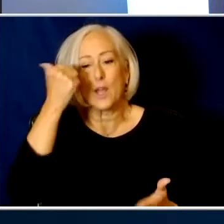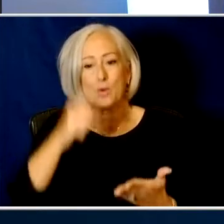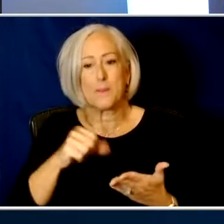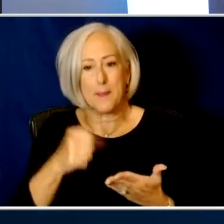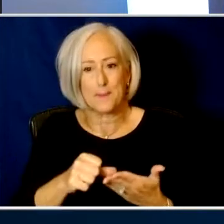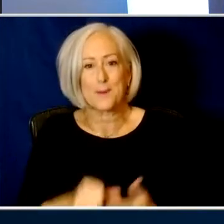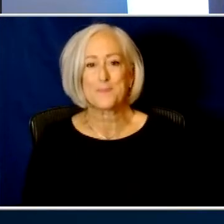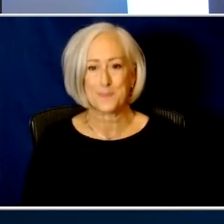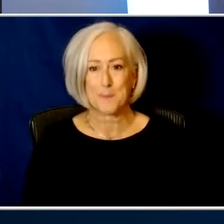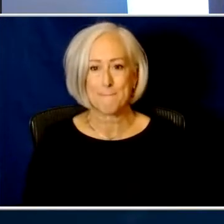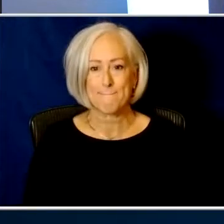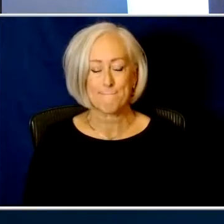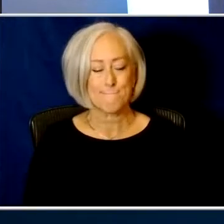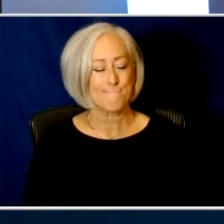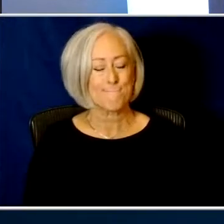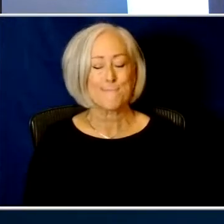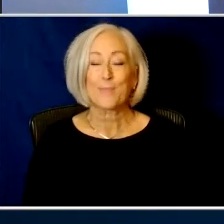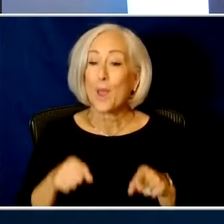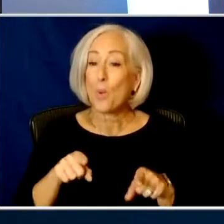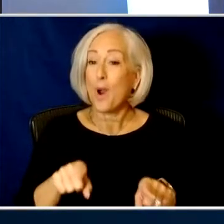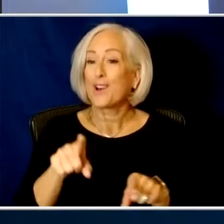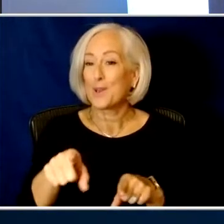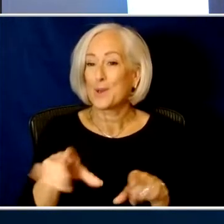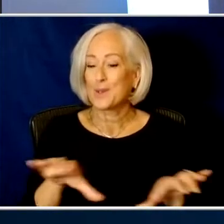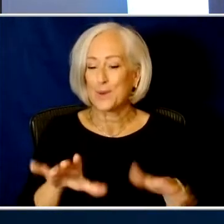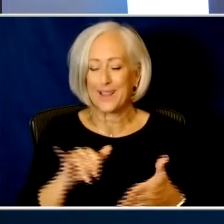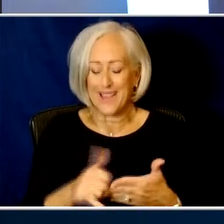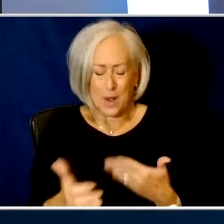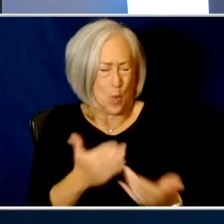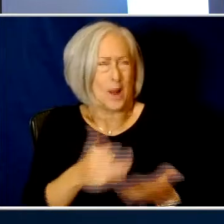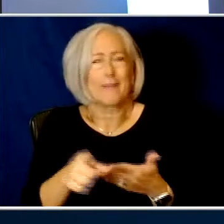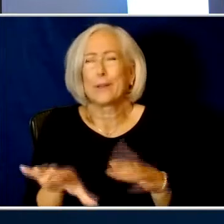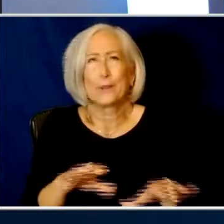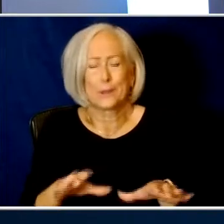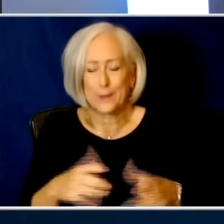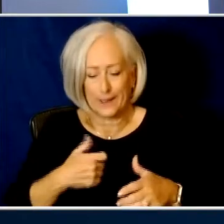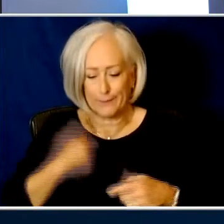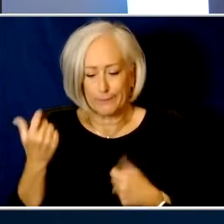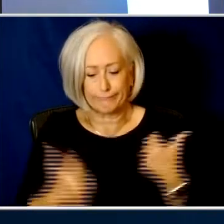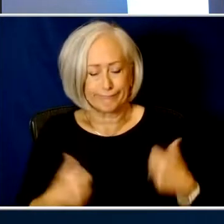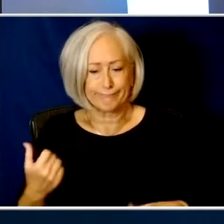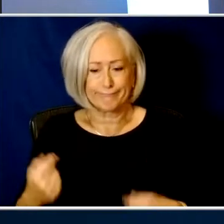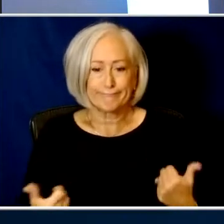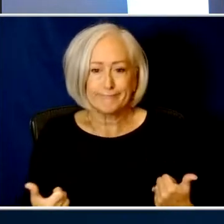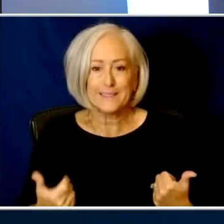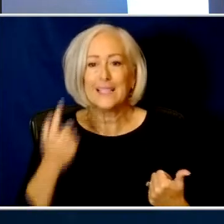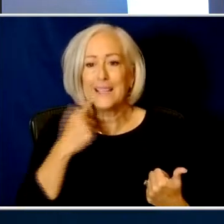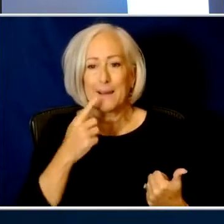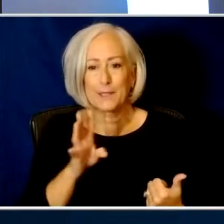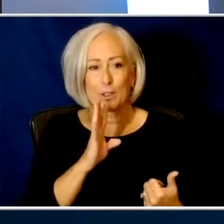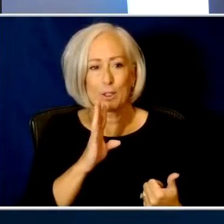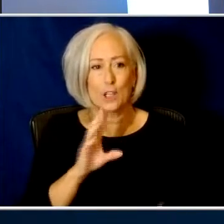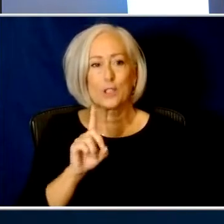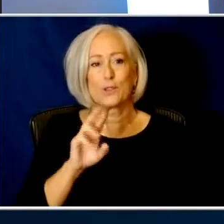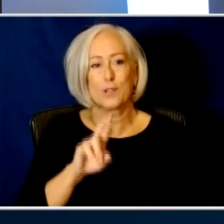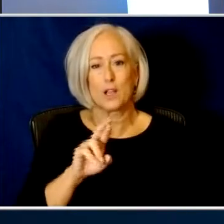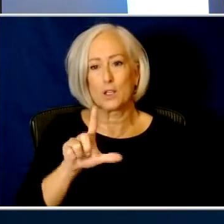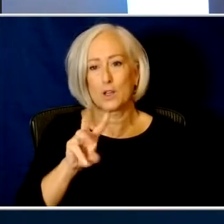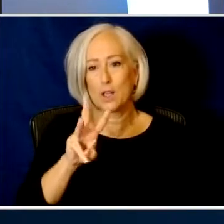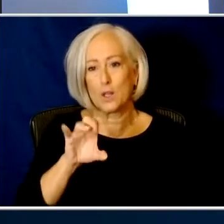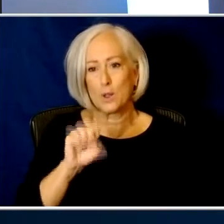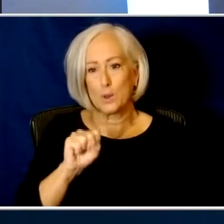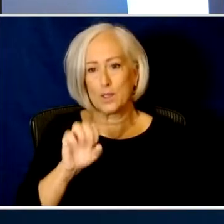you're doing that, whatever you're doing, as you're taking it all off, I'm going to talk to Dr. Lewis-Wambe. How does that sound?